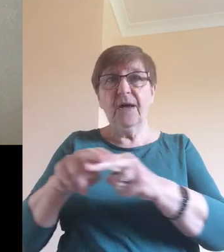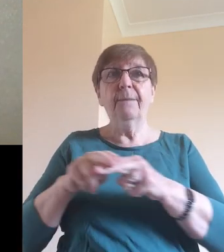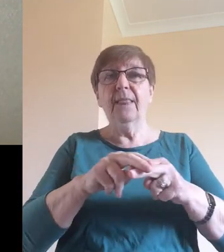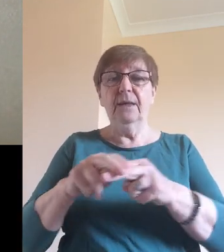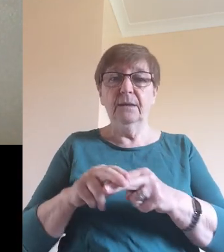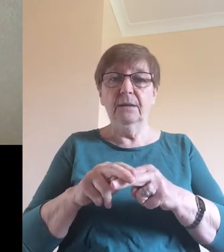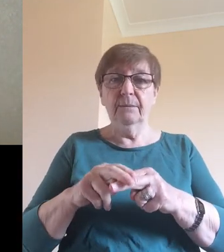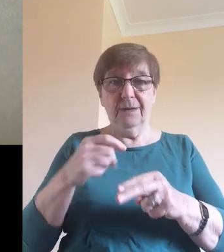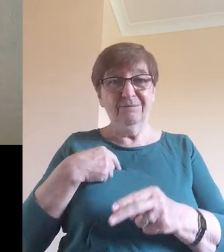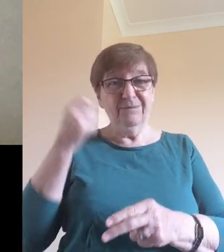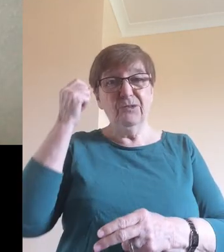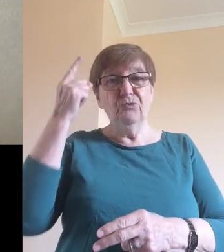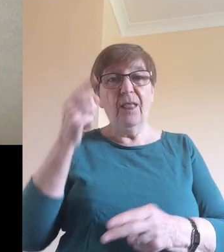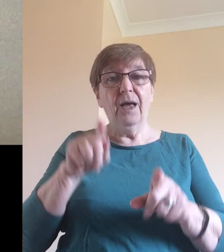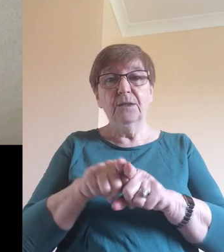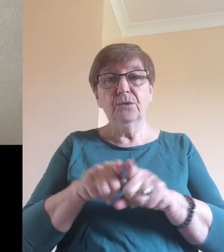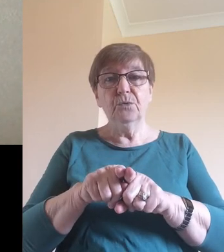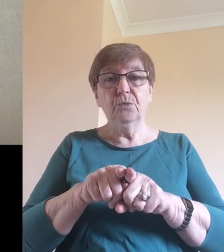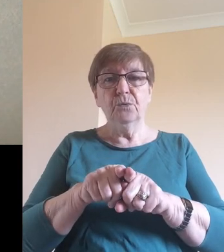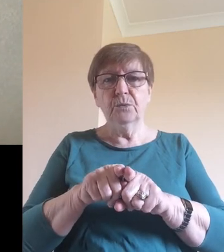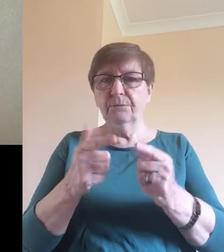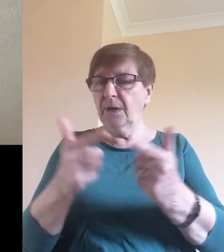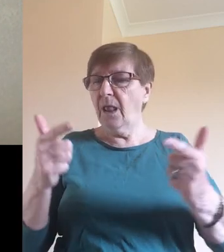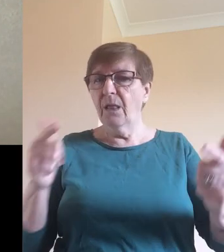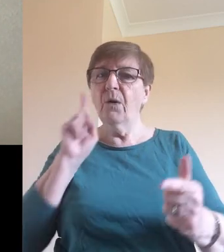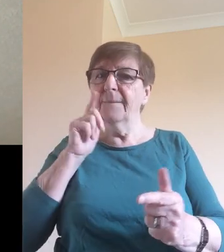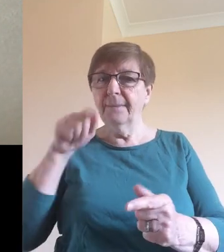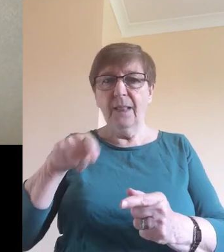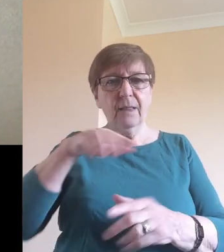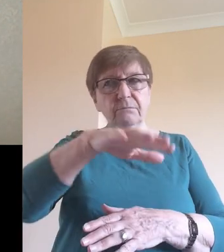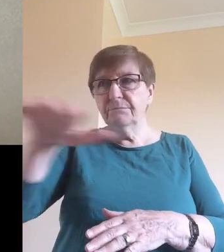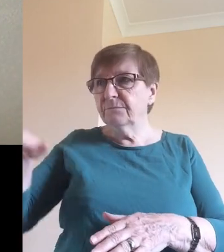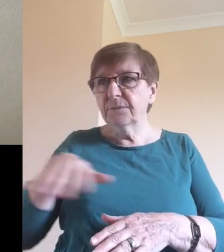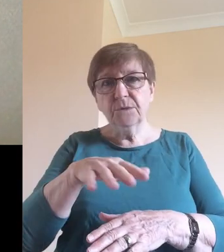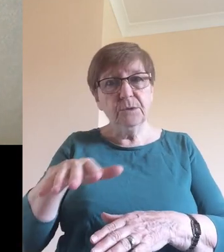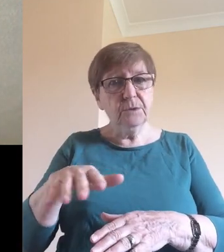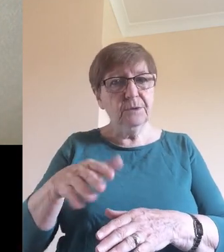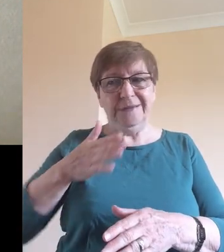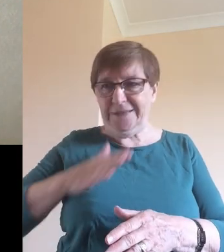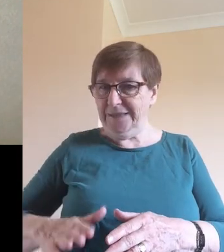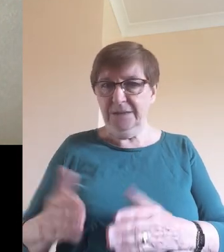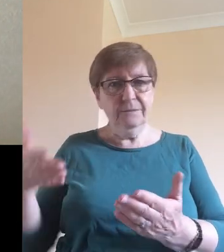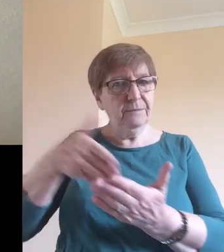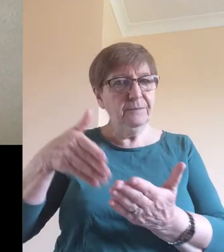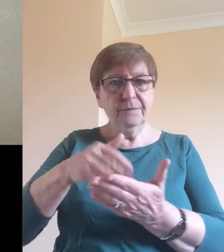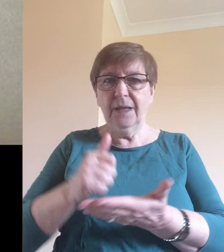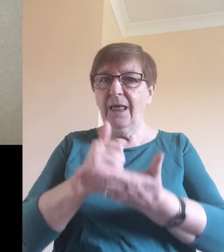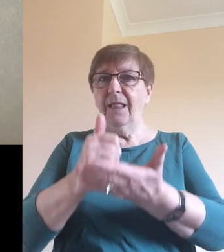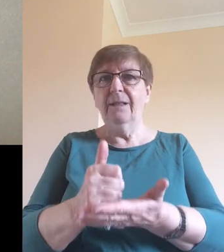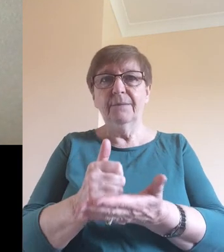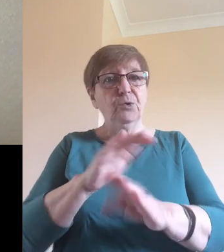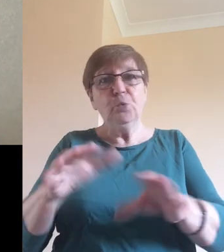aware too that there are others in our society who are just as needy and don't perhaps have